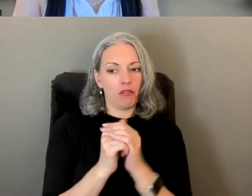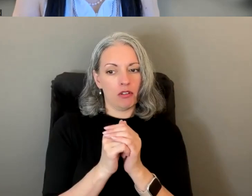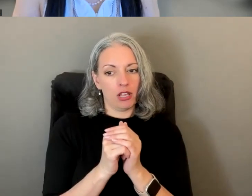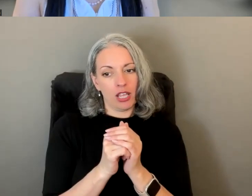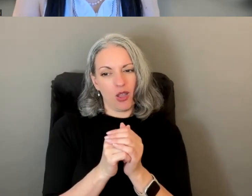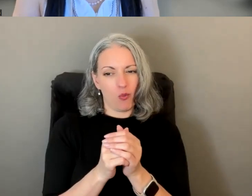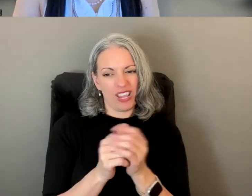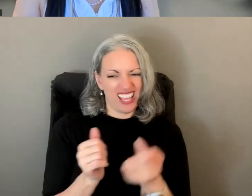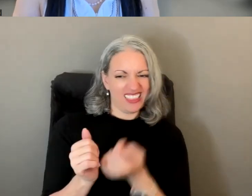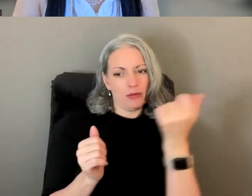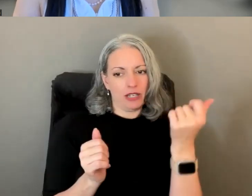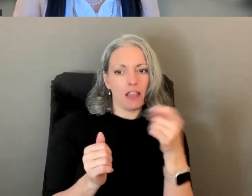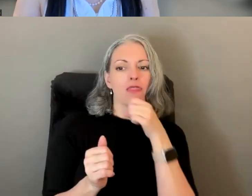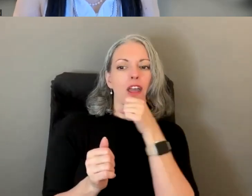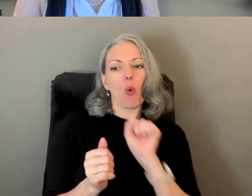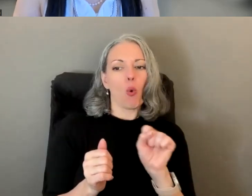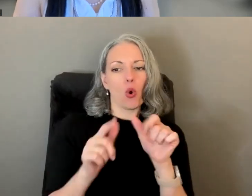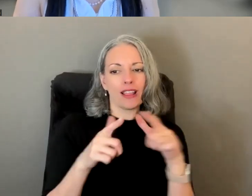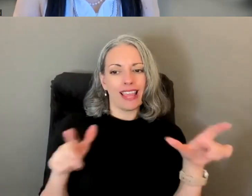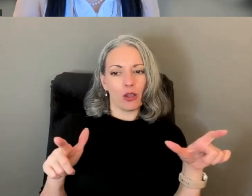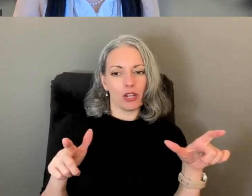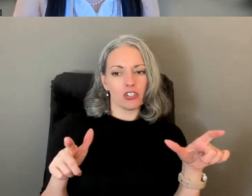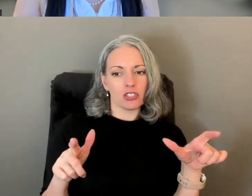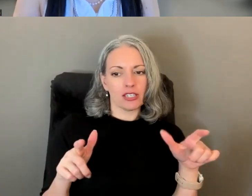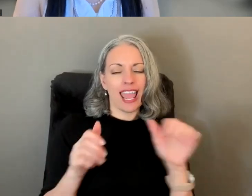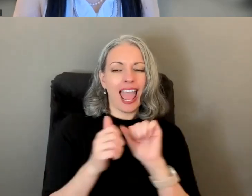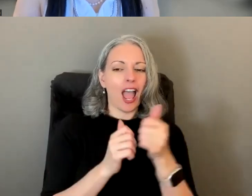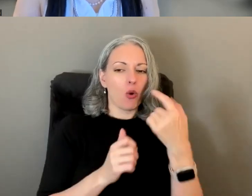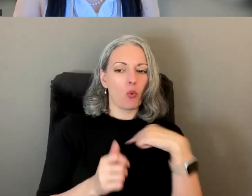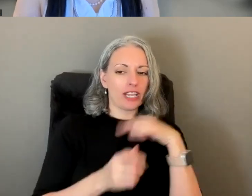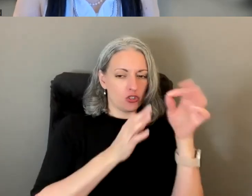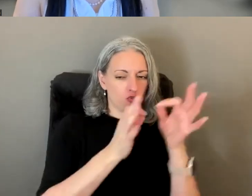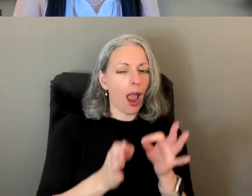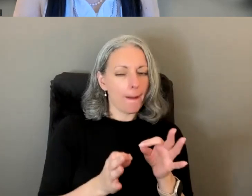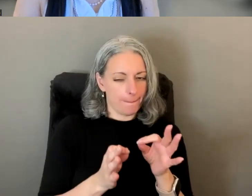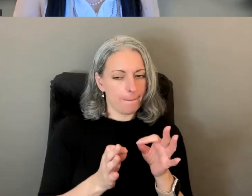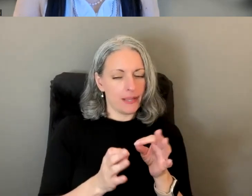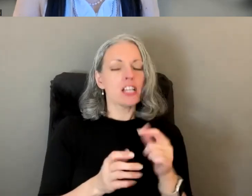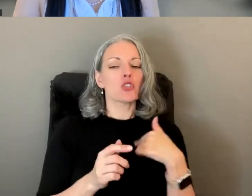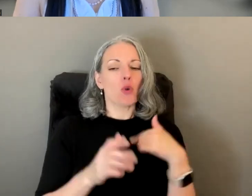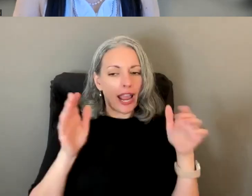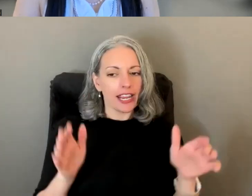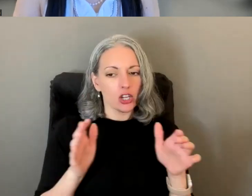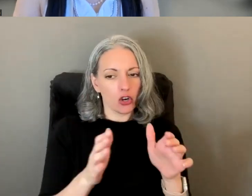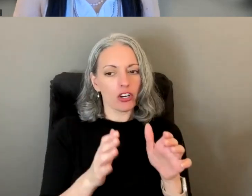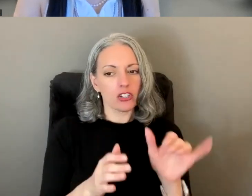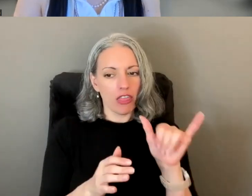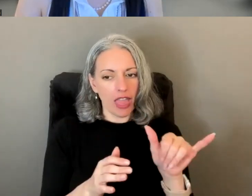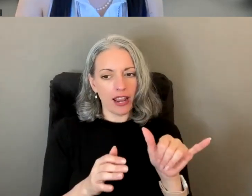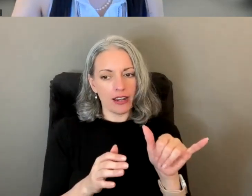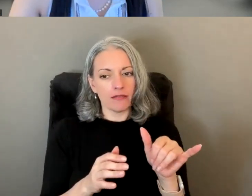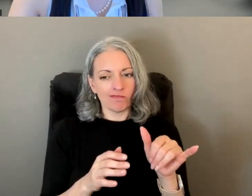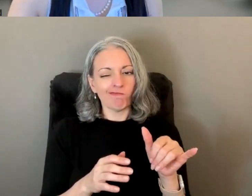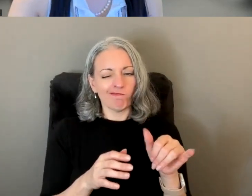eliminate the outdated language that is how we describe them. So just want to encourage that there's sort of a